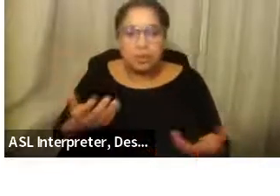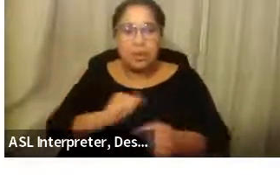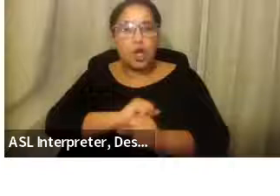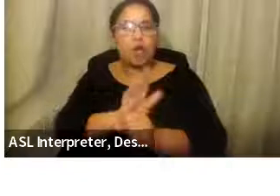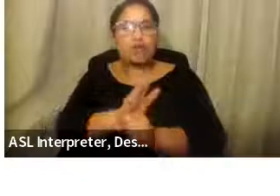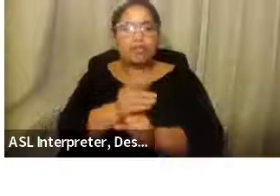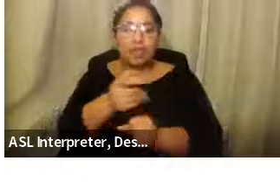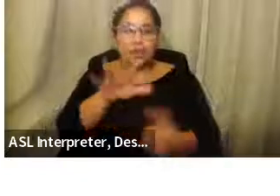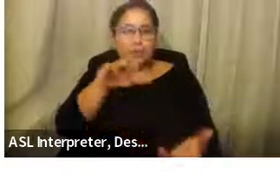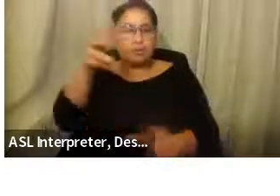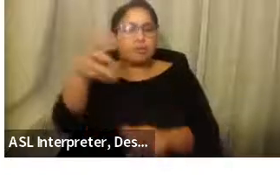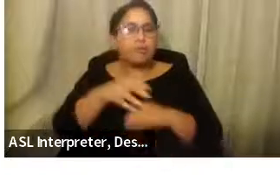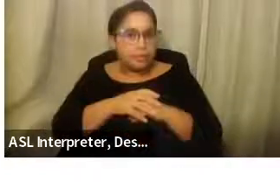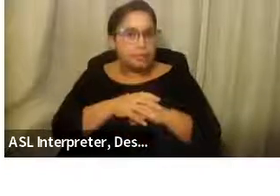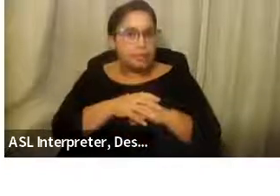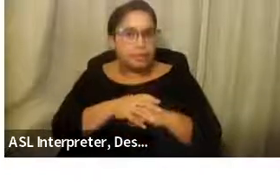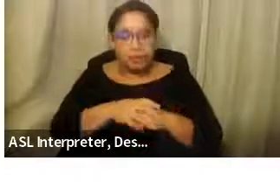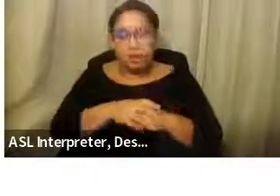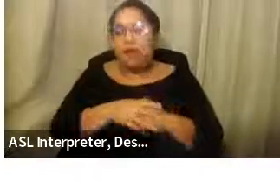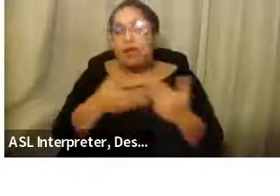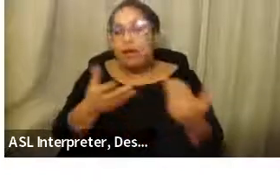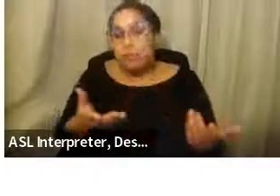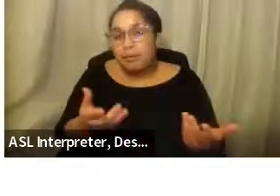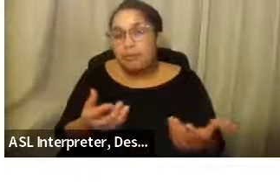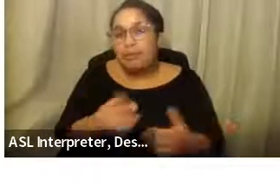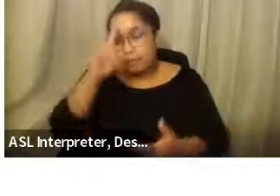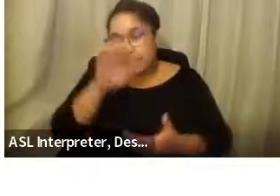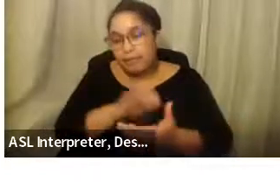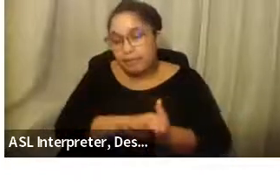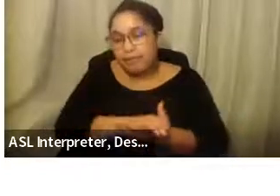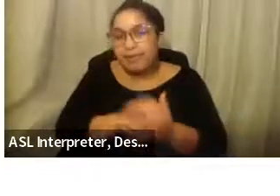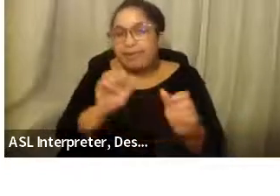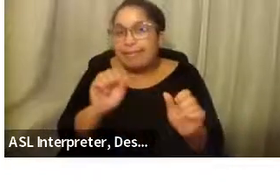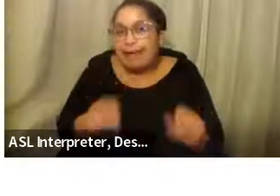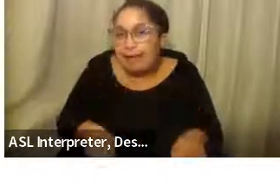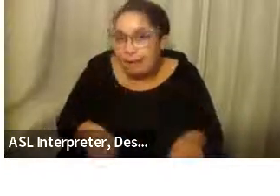in this, but I do believe that there can be more, I